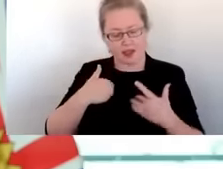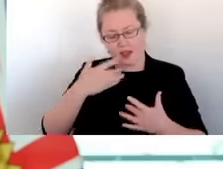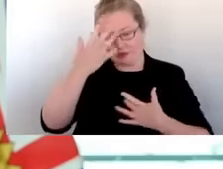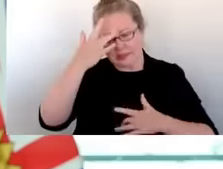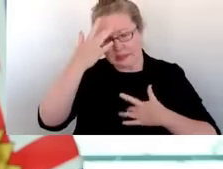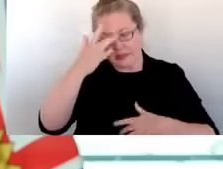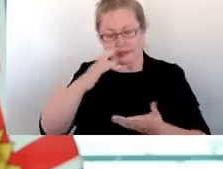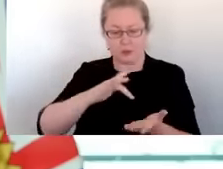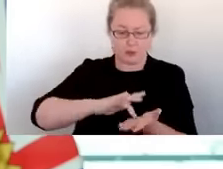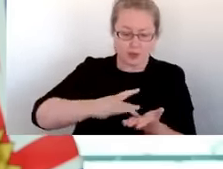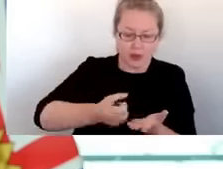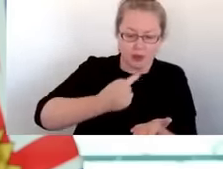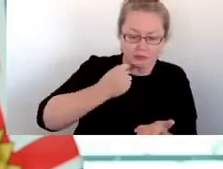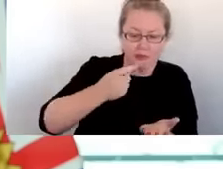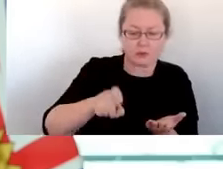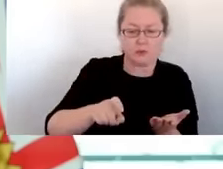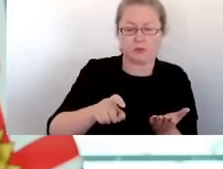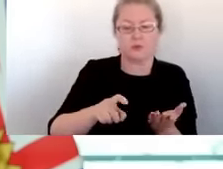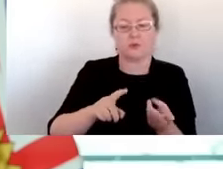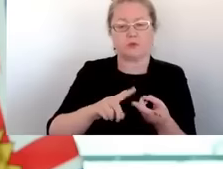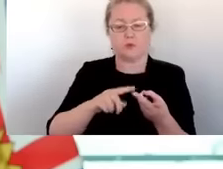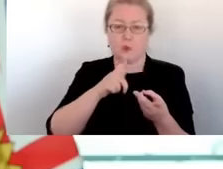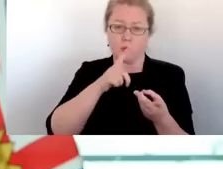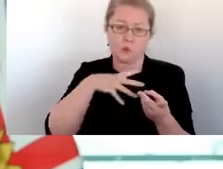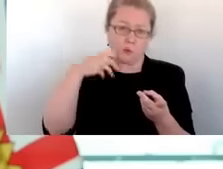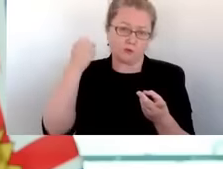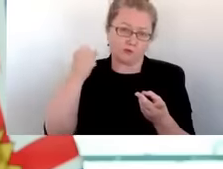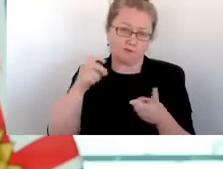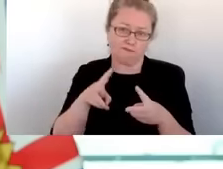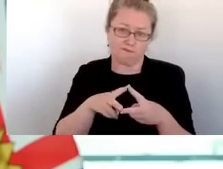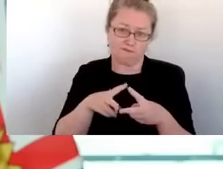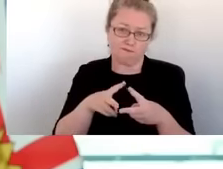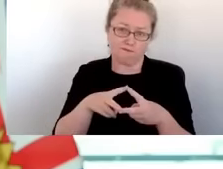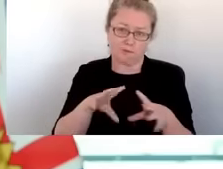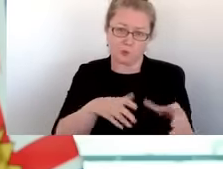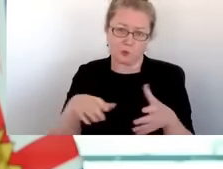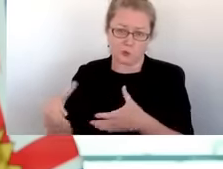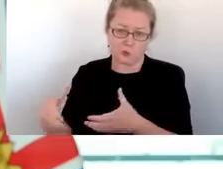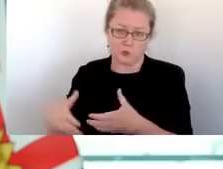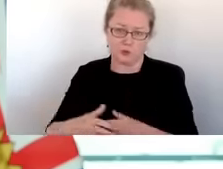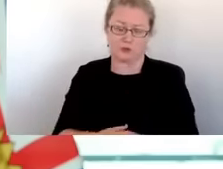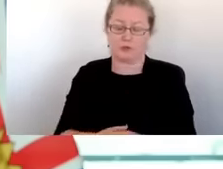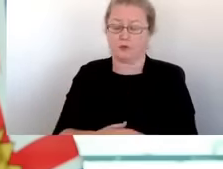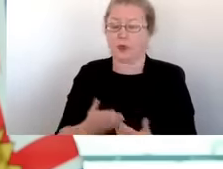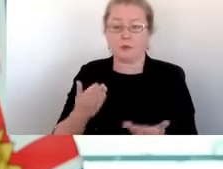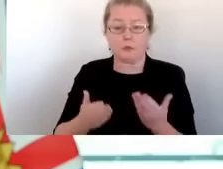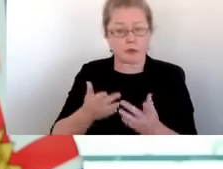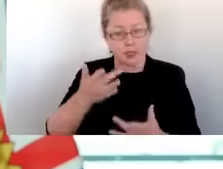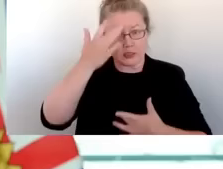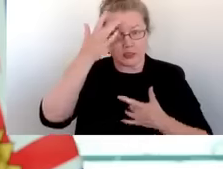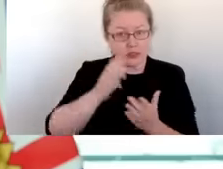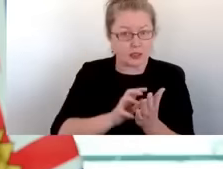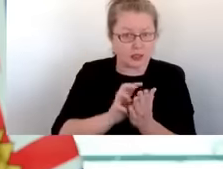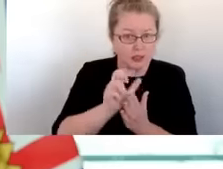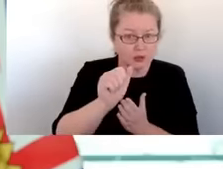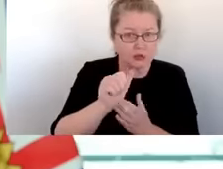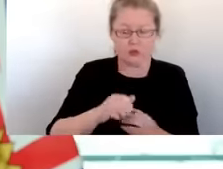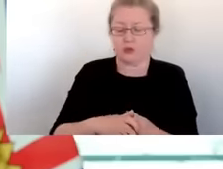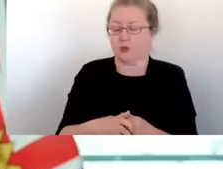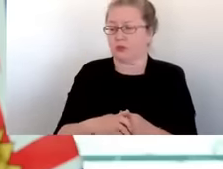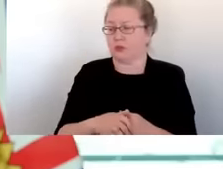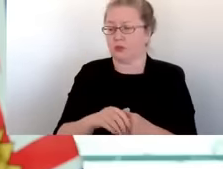underlying disease or due to the medications they're on, and people of older age. So it includes people being treated for cancer, people with